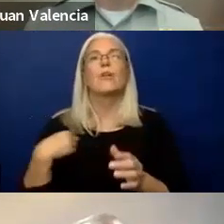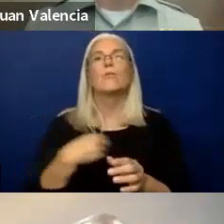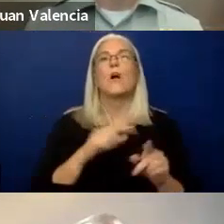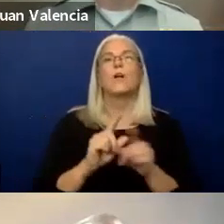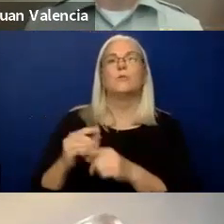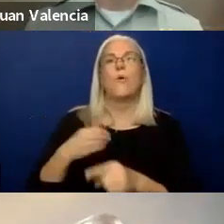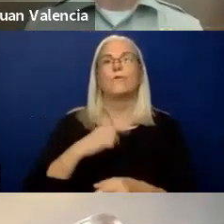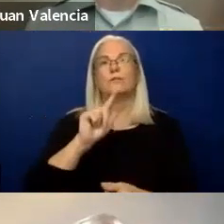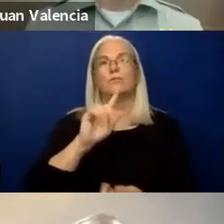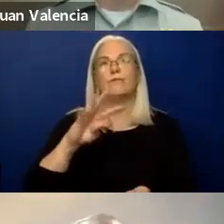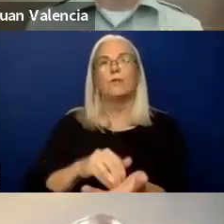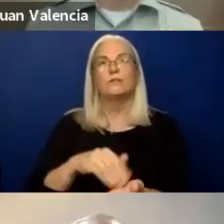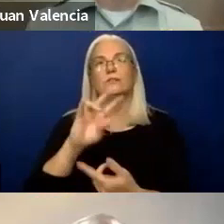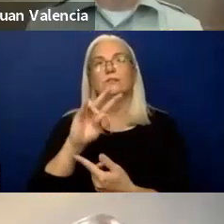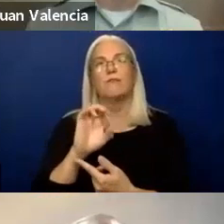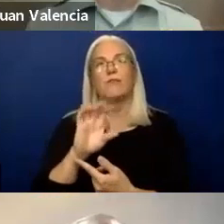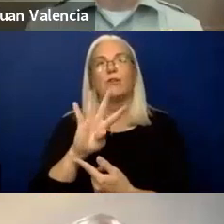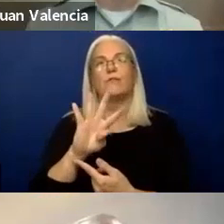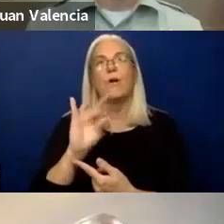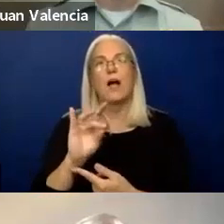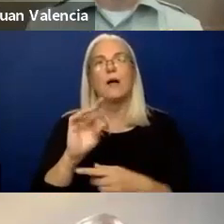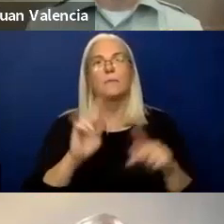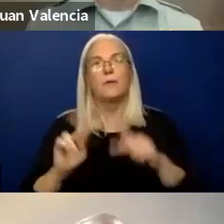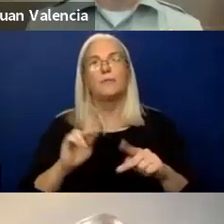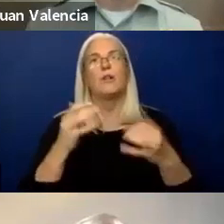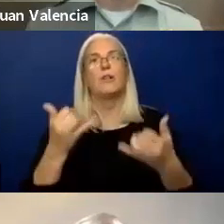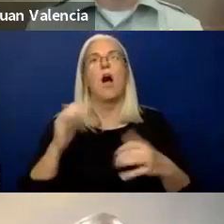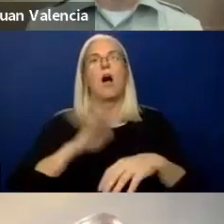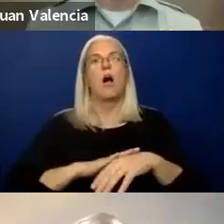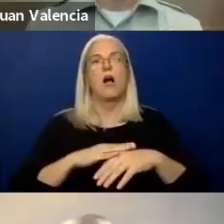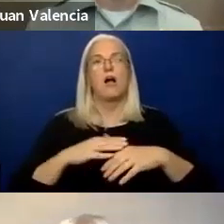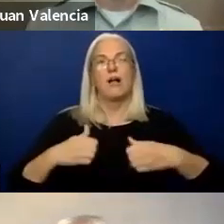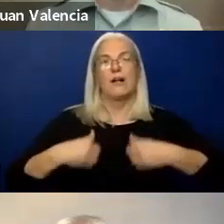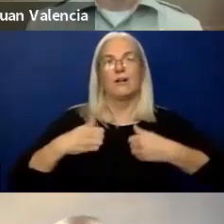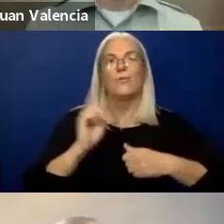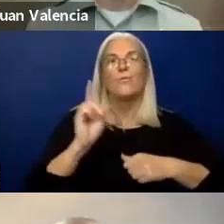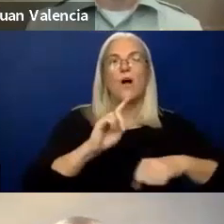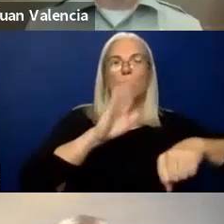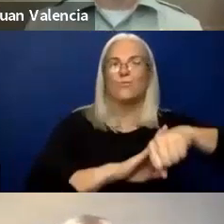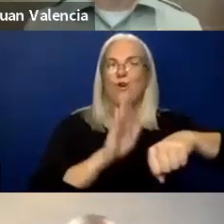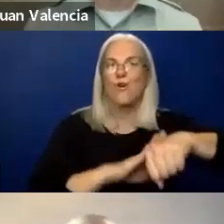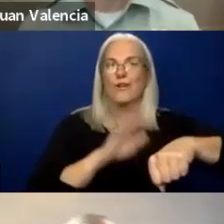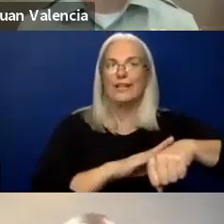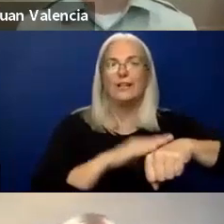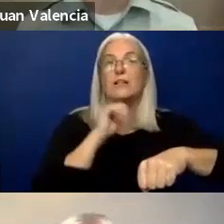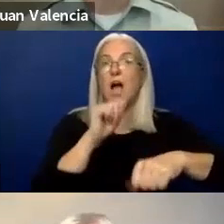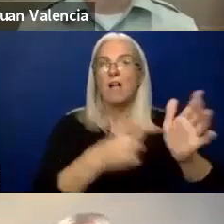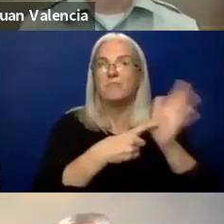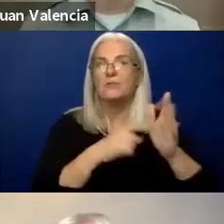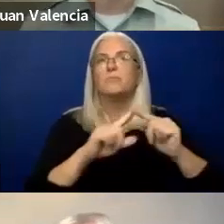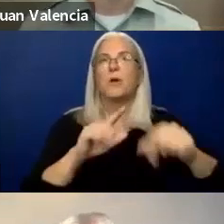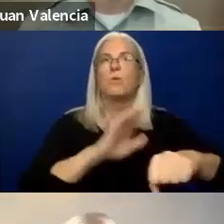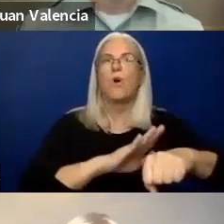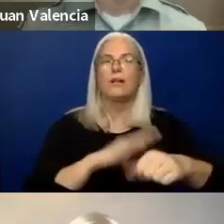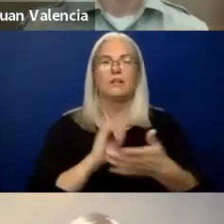24,748 residents that are under the evacuation warning areas. That is all I have to report. Thank you. Great.